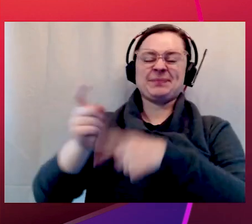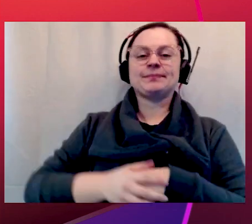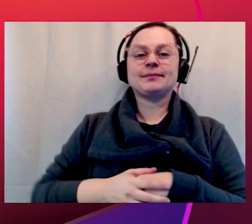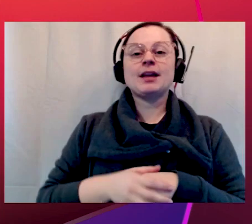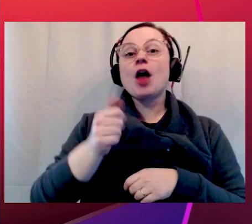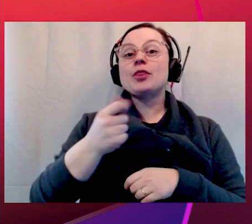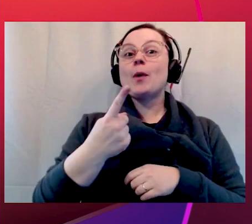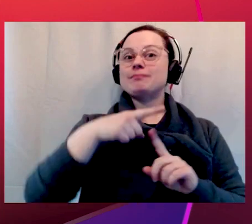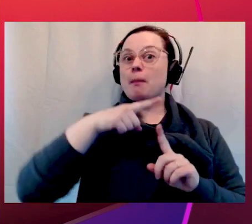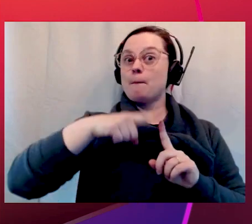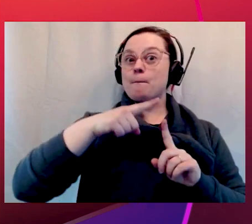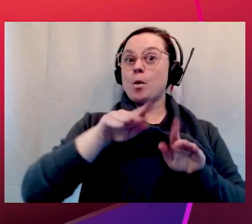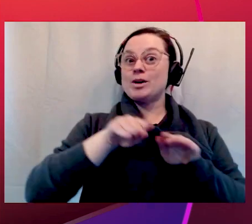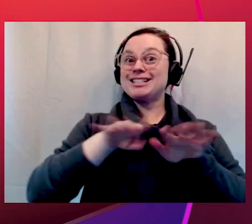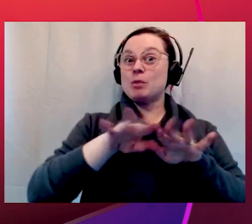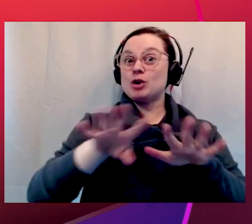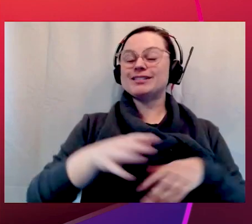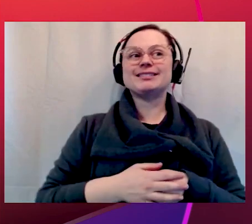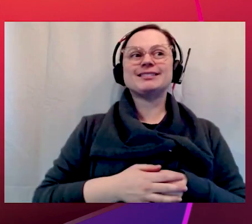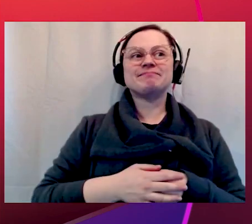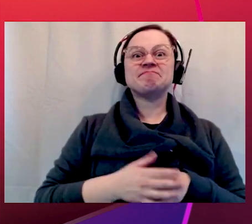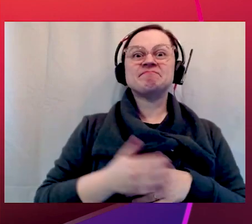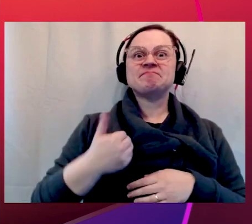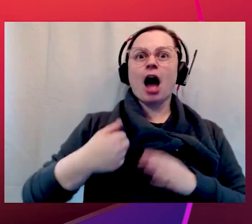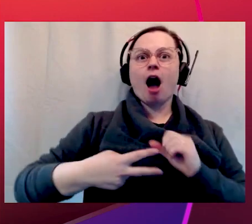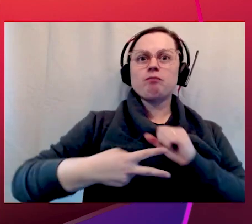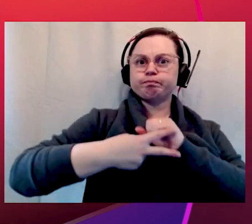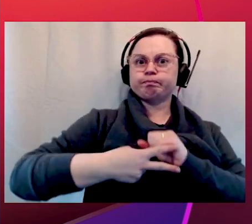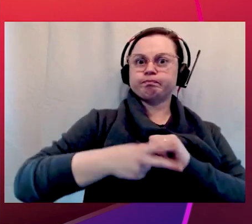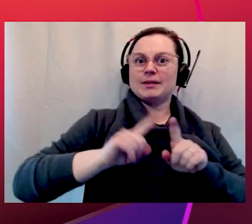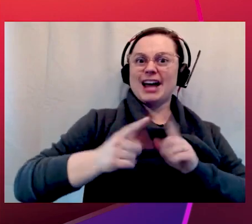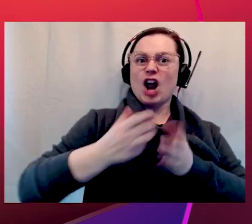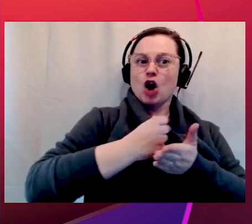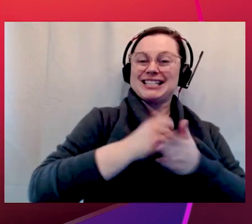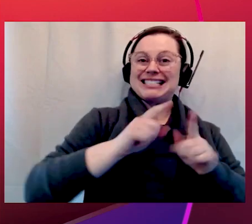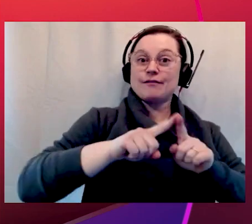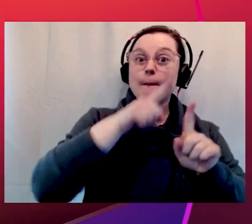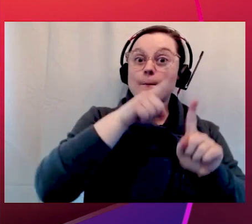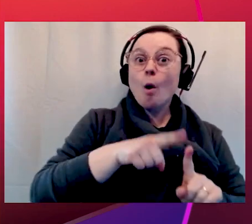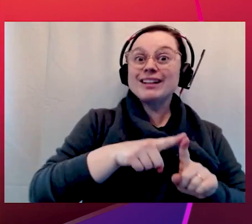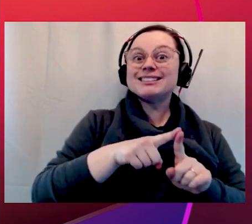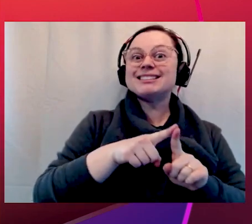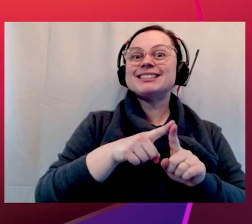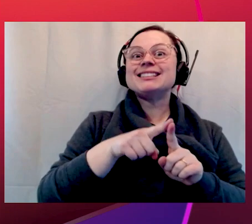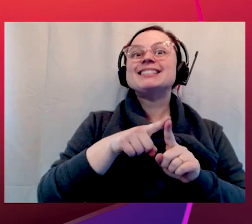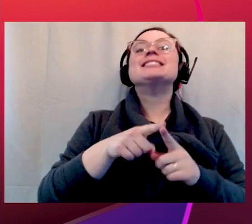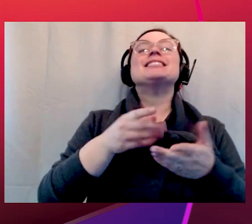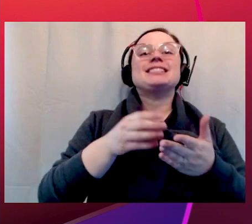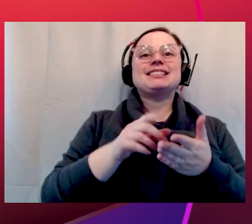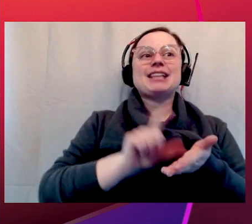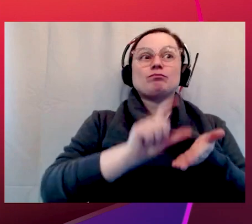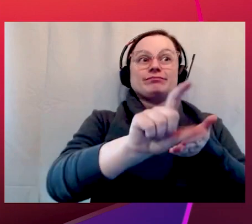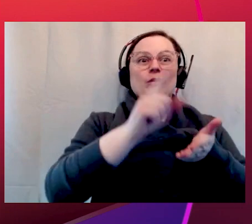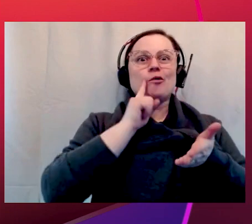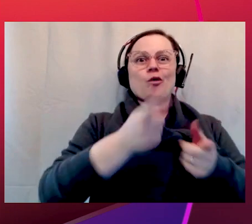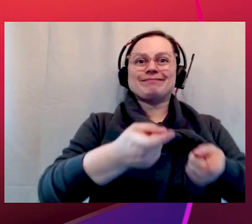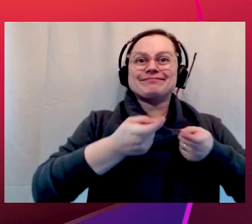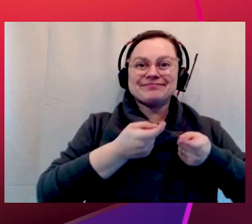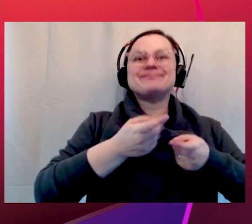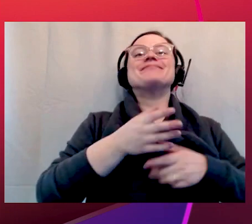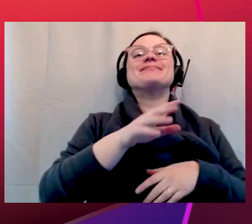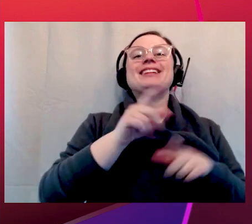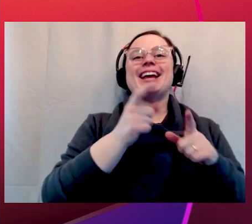rewards program. I want to cash out my points. You leverage the gift card as a way to do so. Yeah. And with that API, when do you see